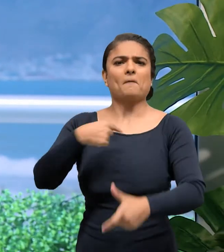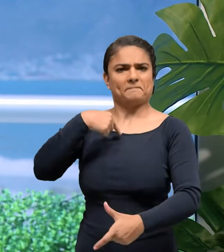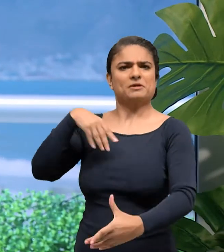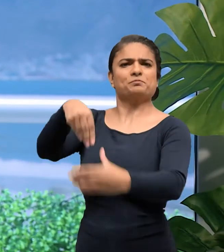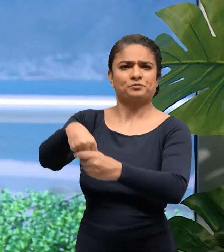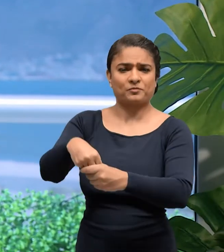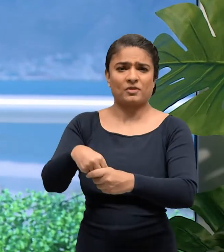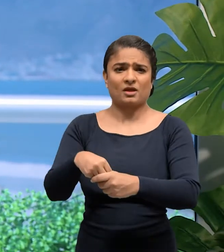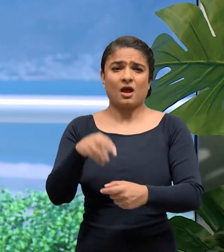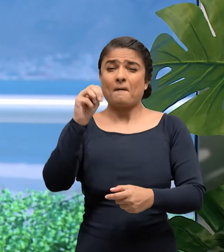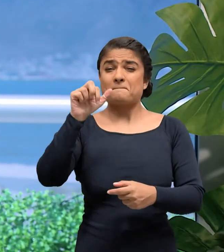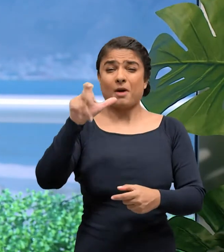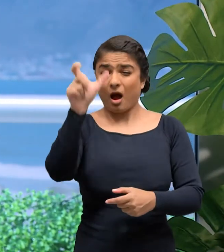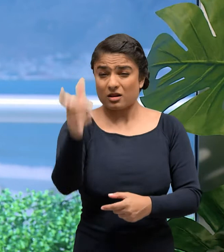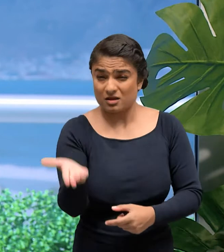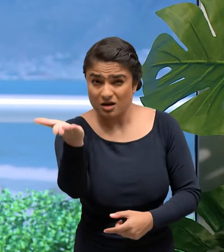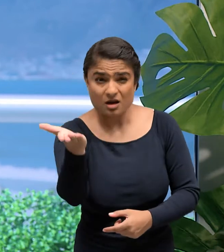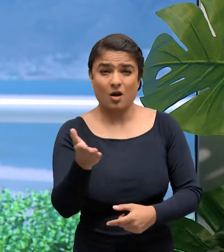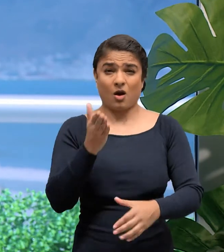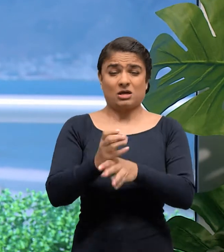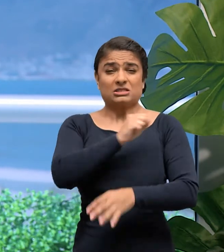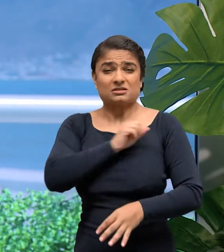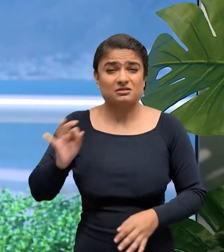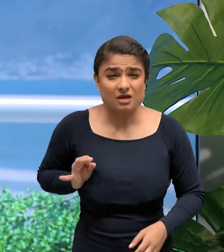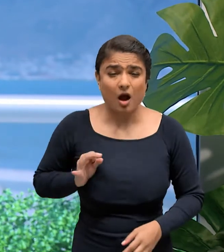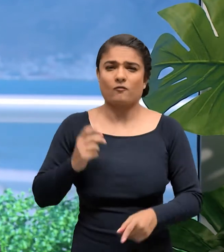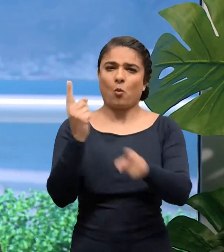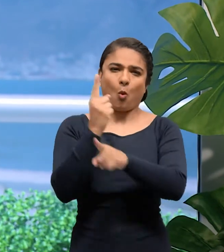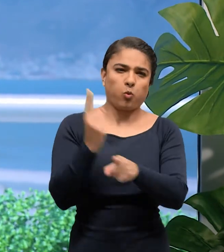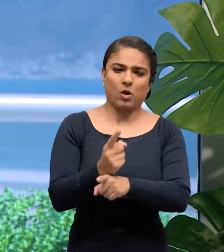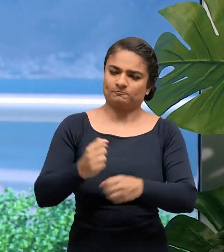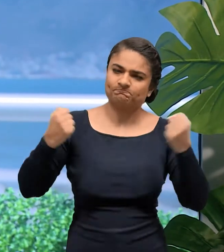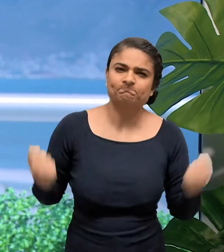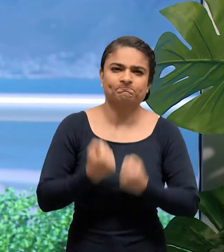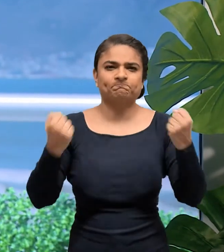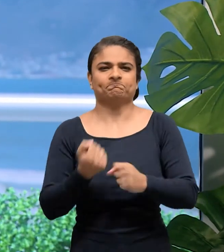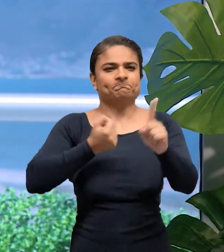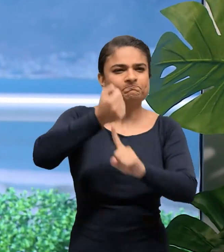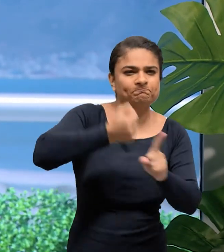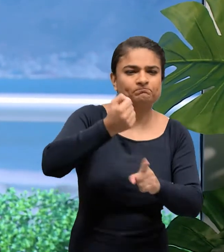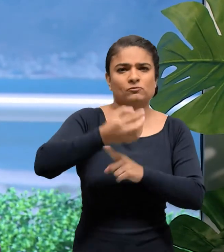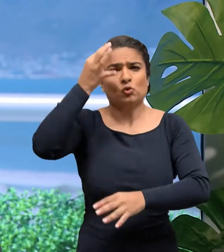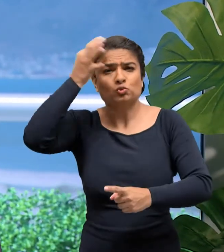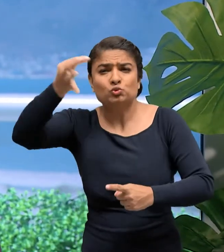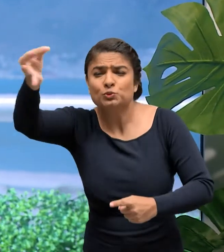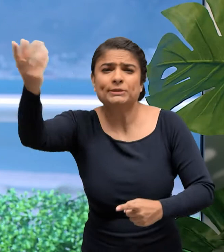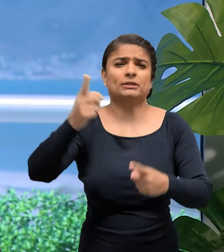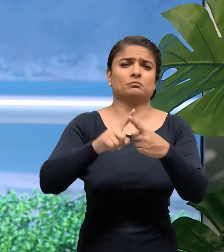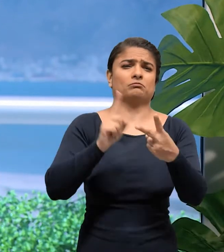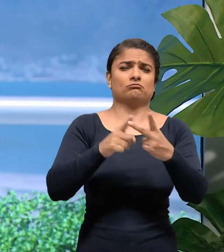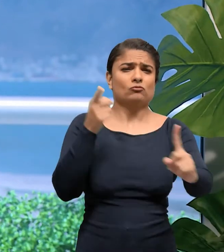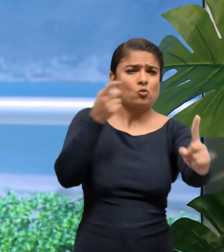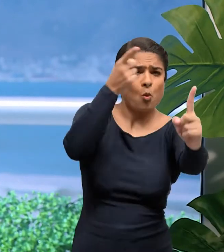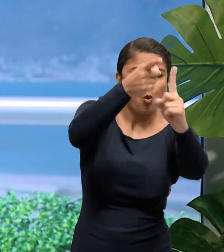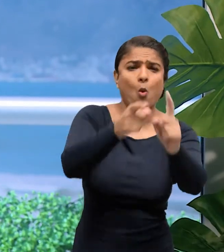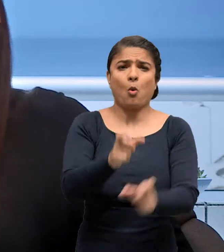ArtsCape. Marlene and her staff truly do keep the needs and the dreams of the community